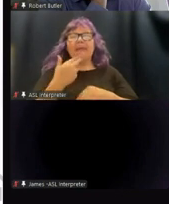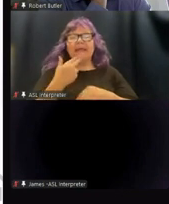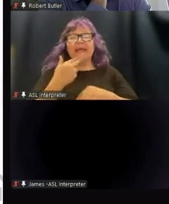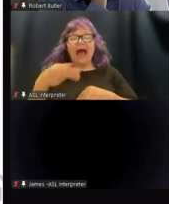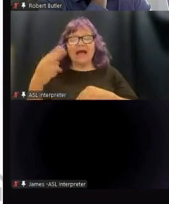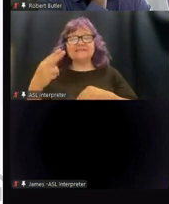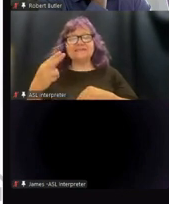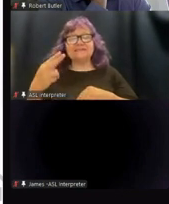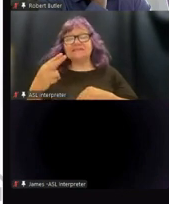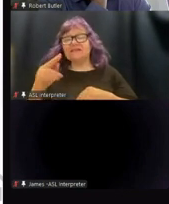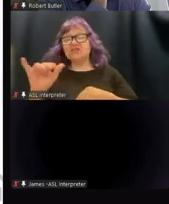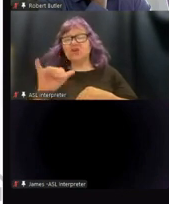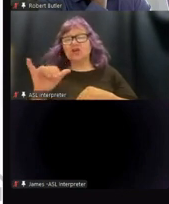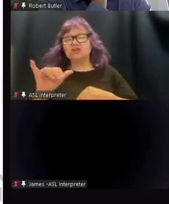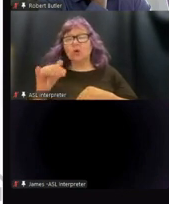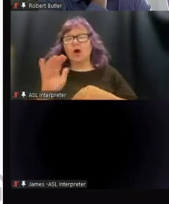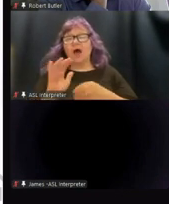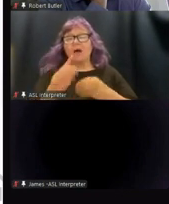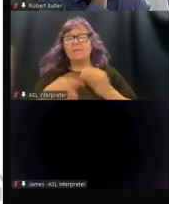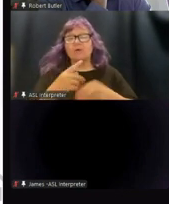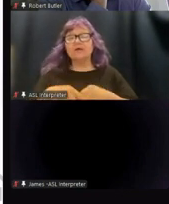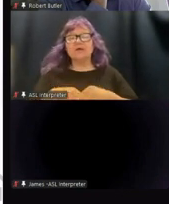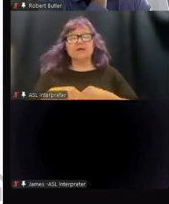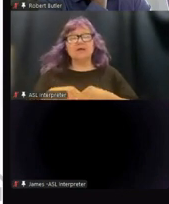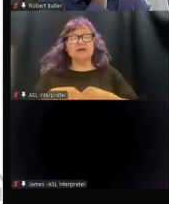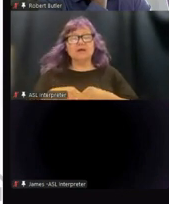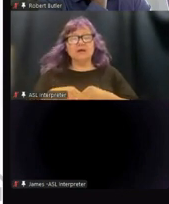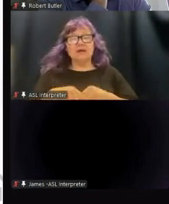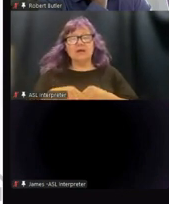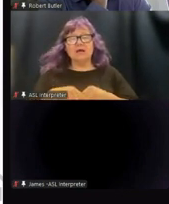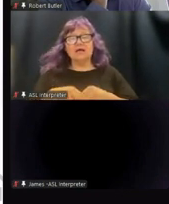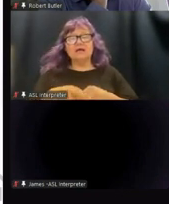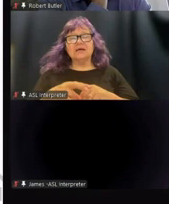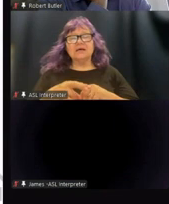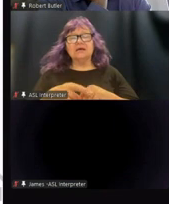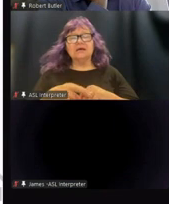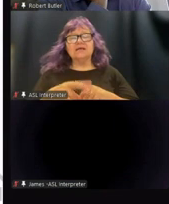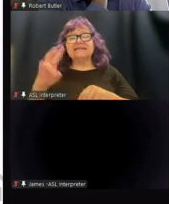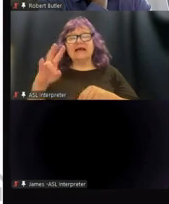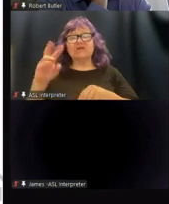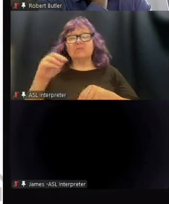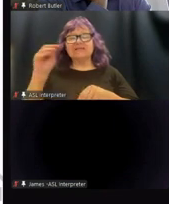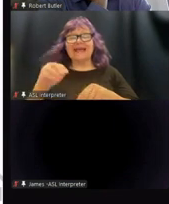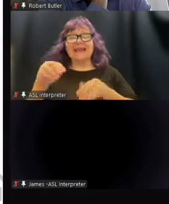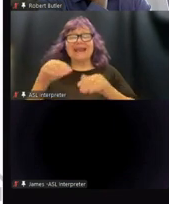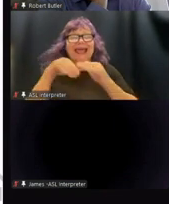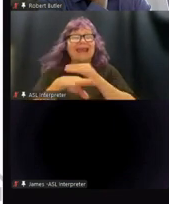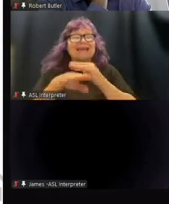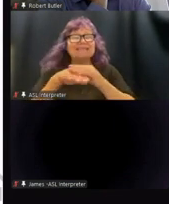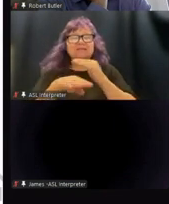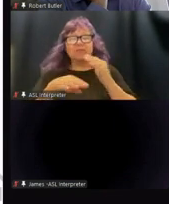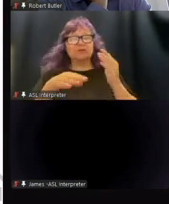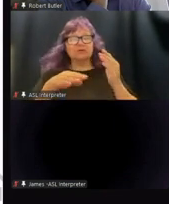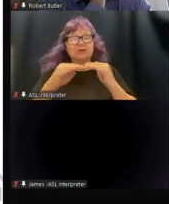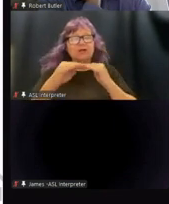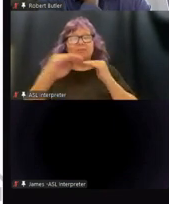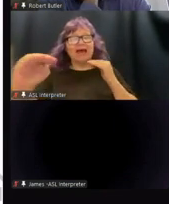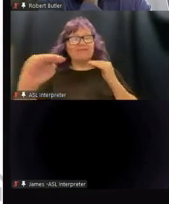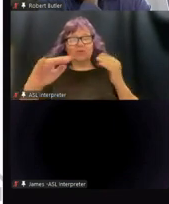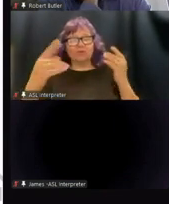there's also about 700 feet of inaccessible platform still available for our